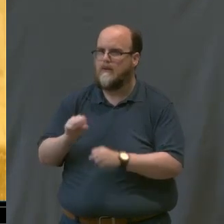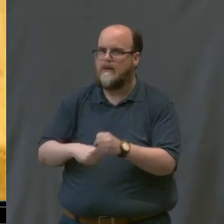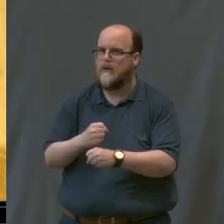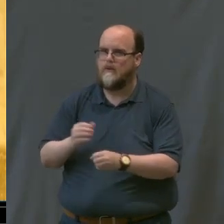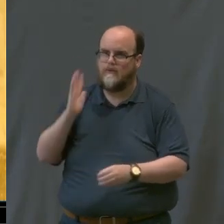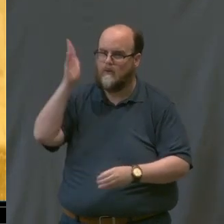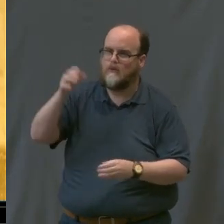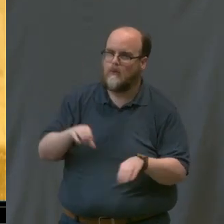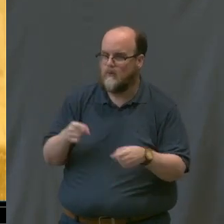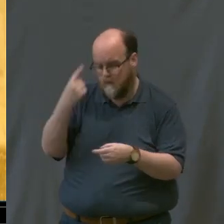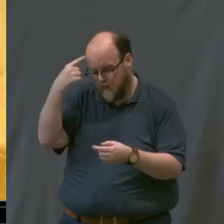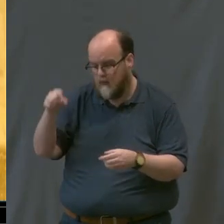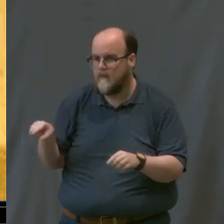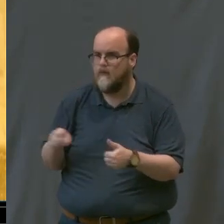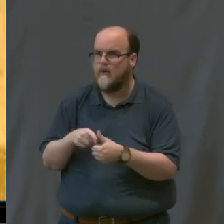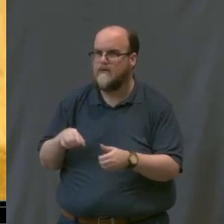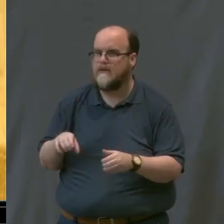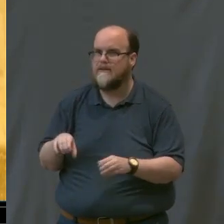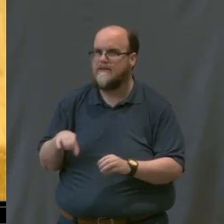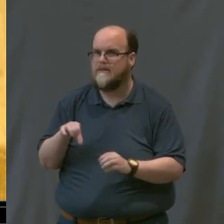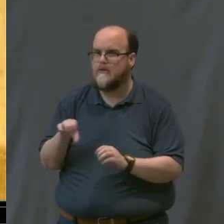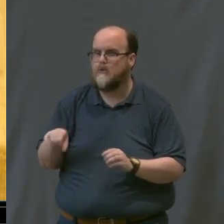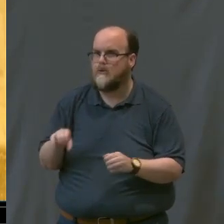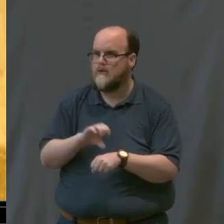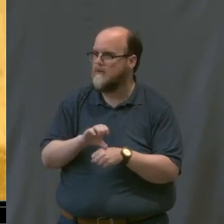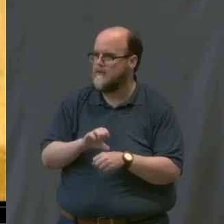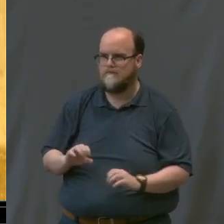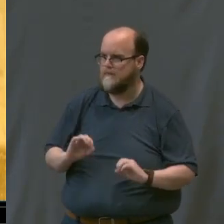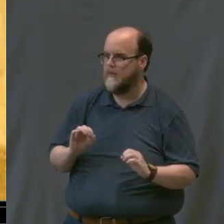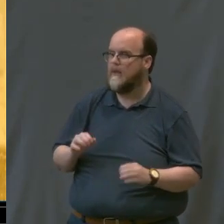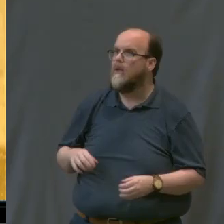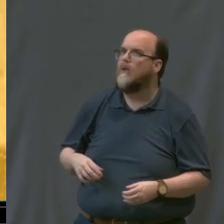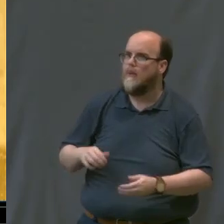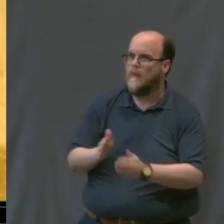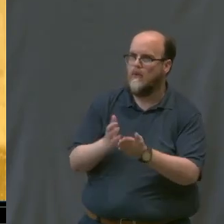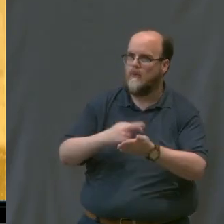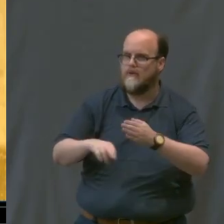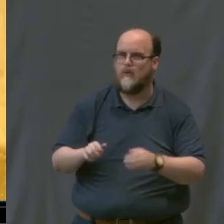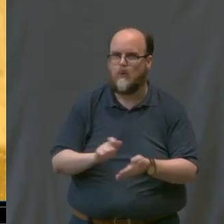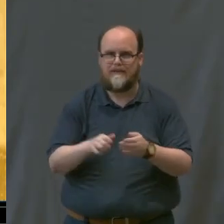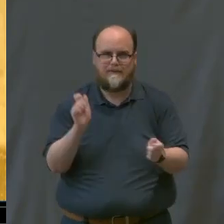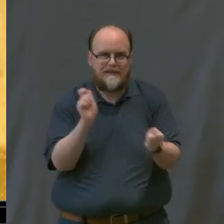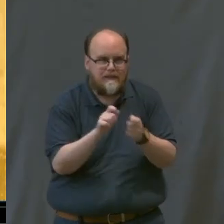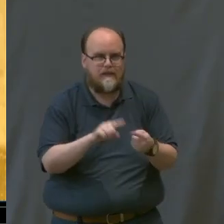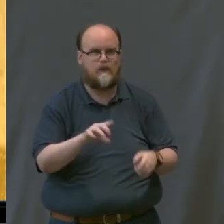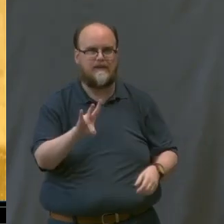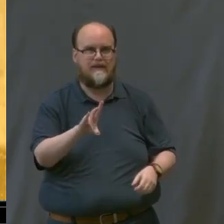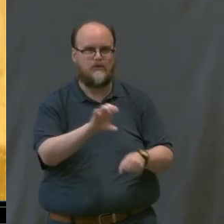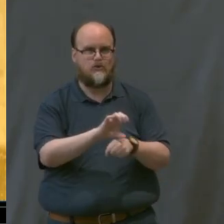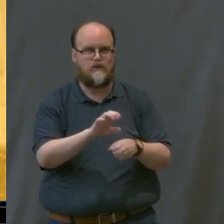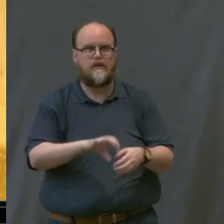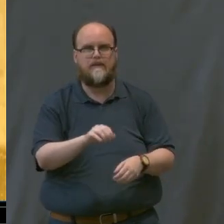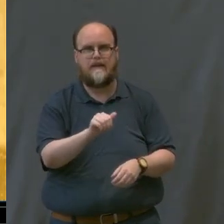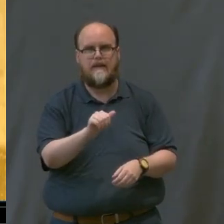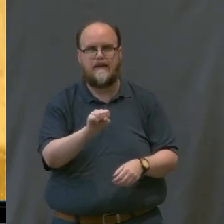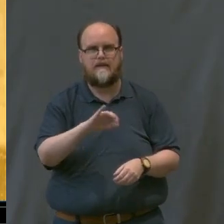them. The book of Revelation was written specifically to the 7 churches of Asia. We've got to interpret